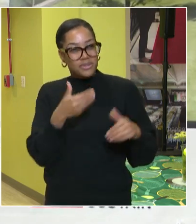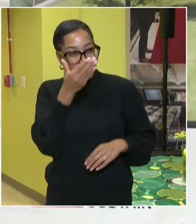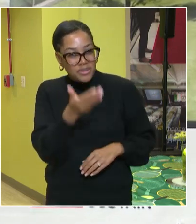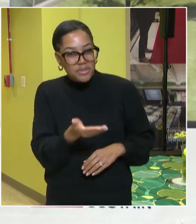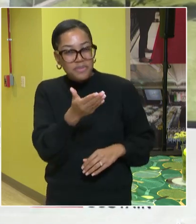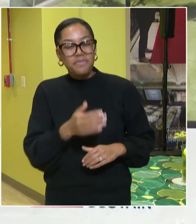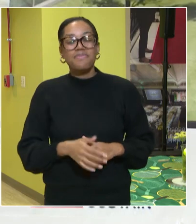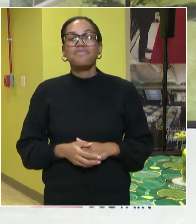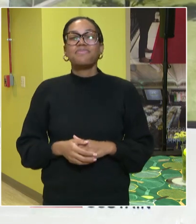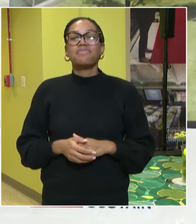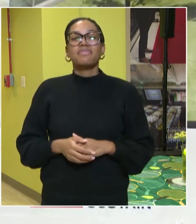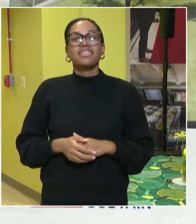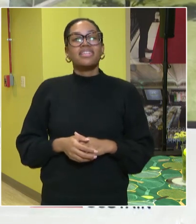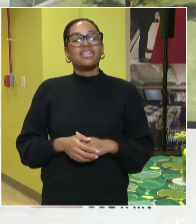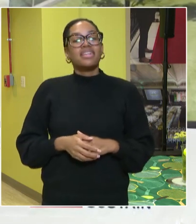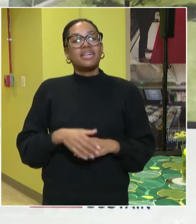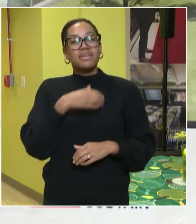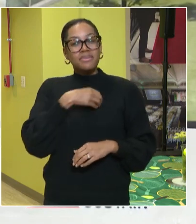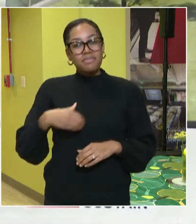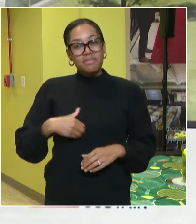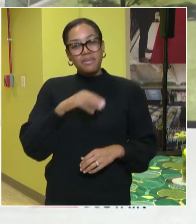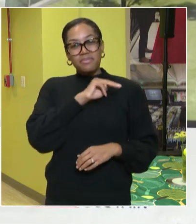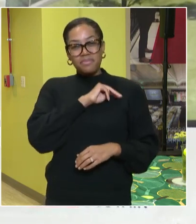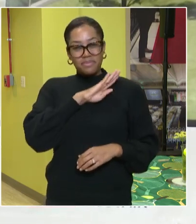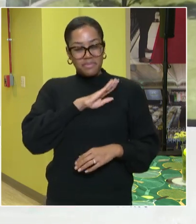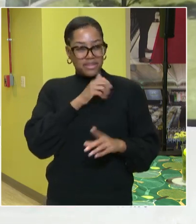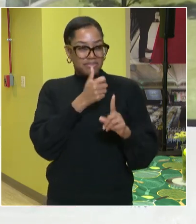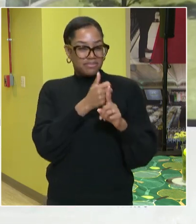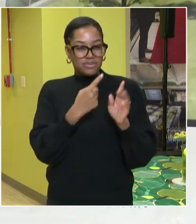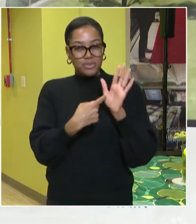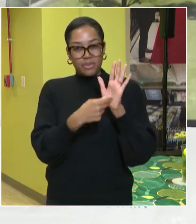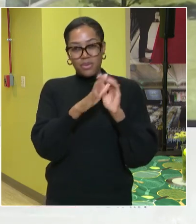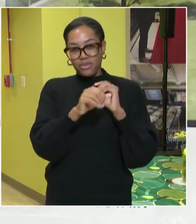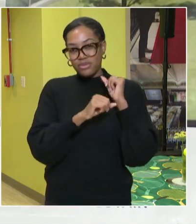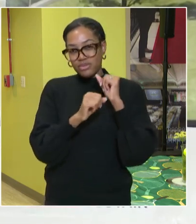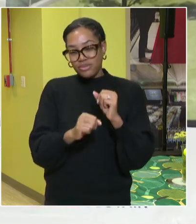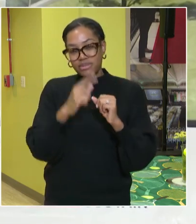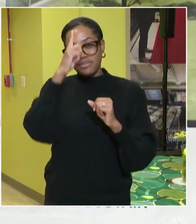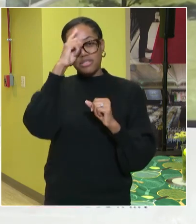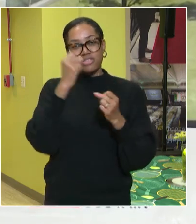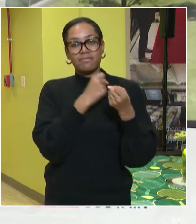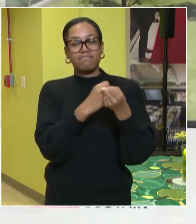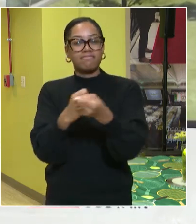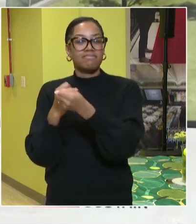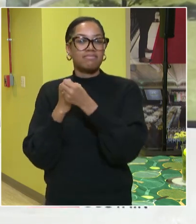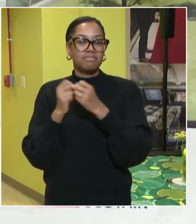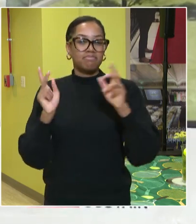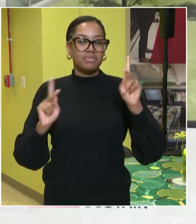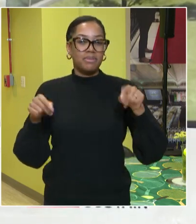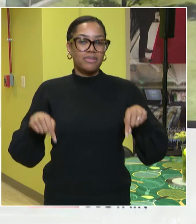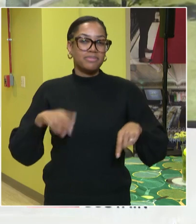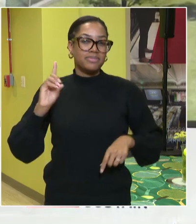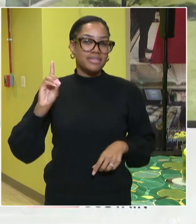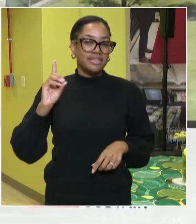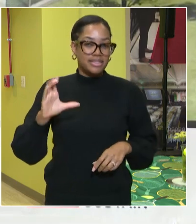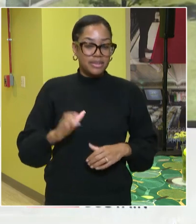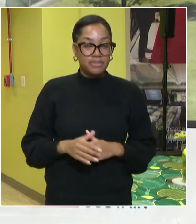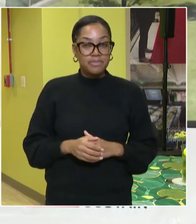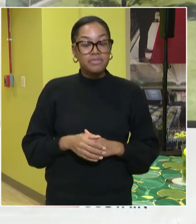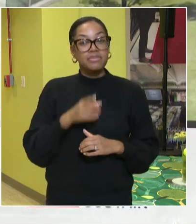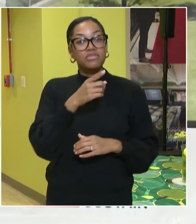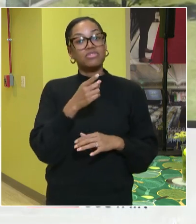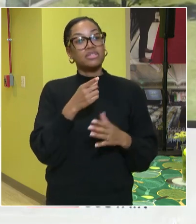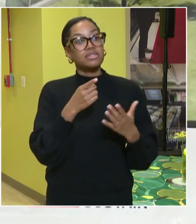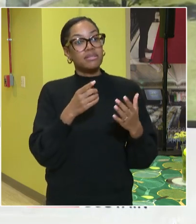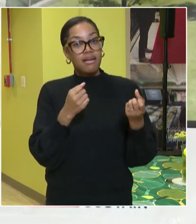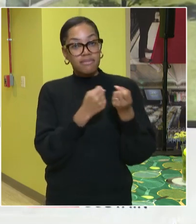Mayor Bowser has continuously shown her strength by standing up for the people of Washington, D.C., whether it's advocating for equity, fighting